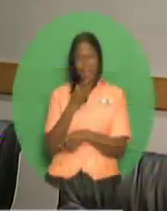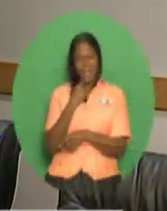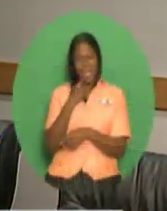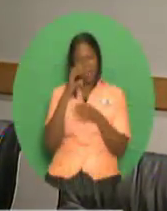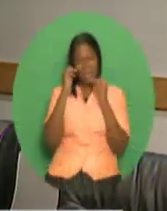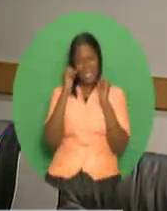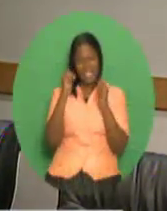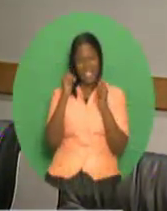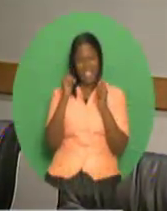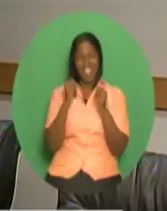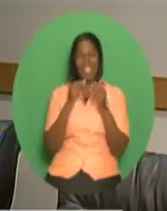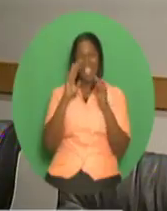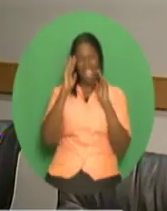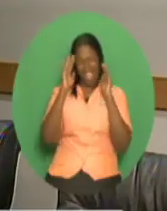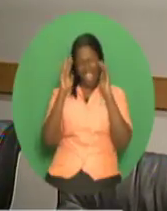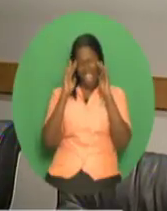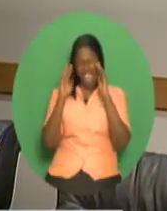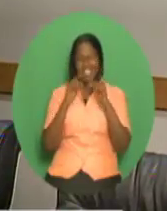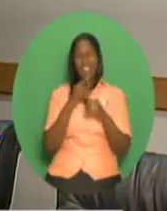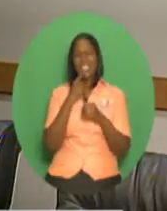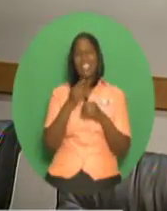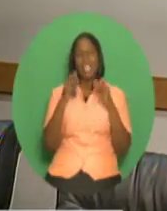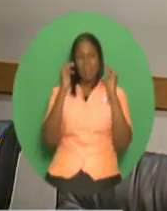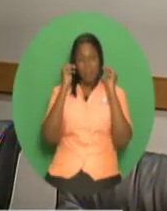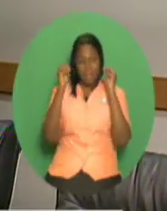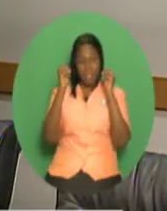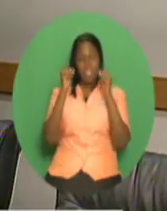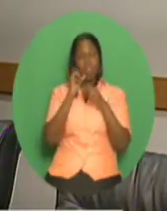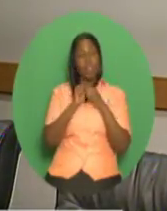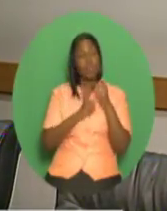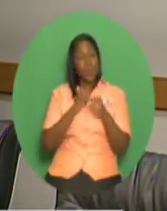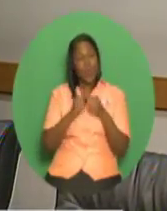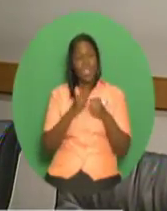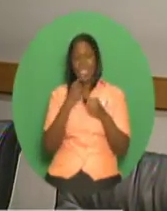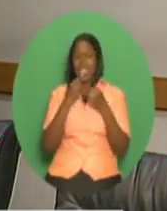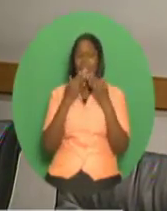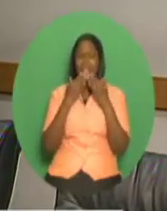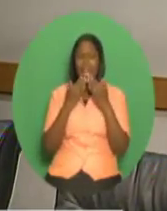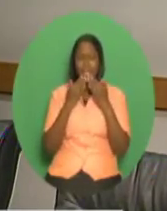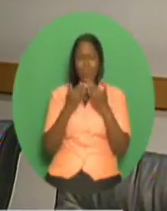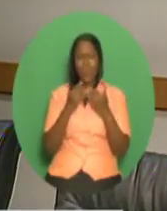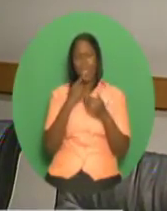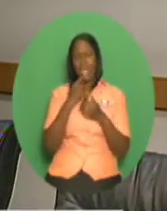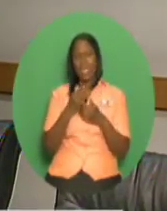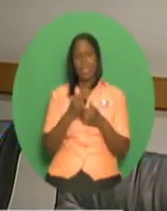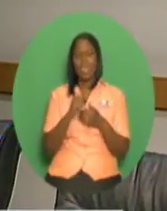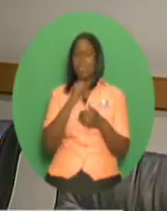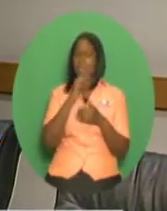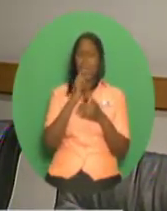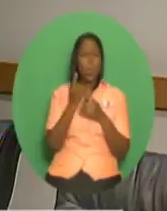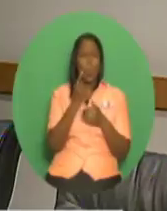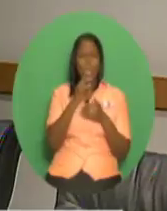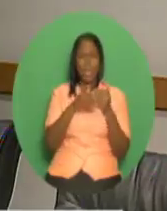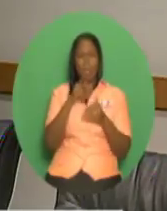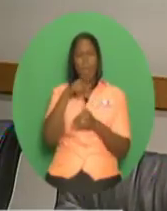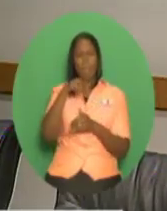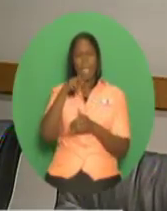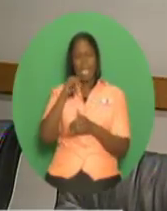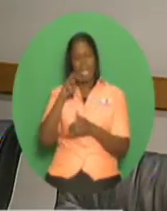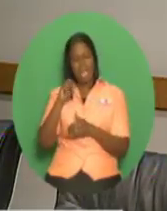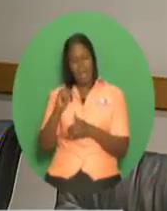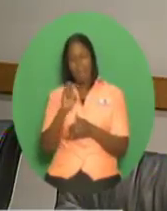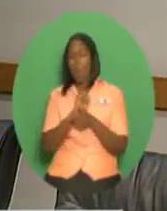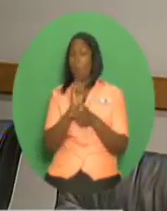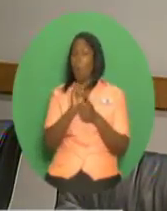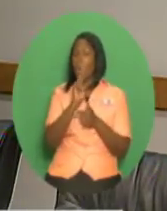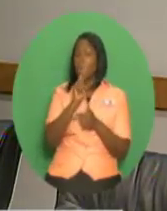on both sides, we try to assist as much as Trinidad and Tobago is not just about the PNM side and the UN side. We continue to work with everybody,